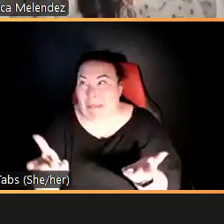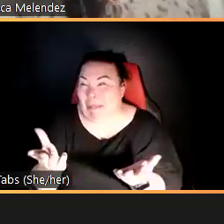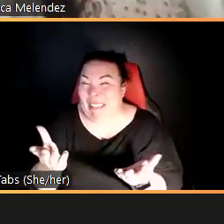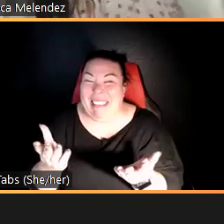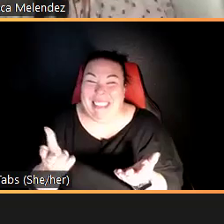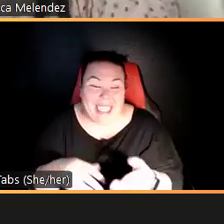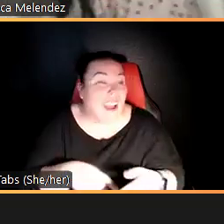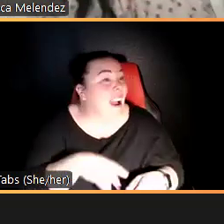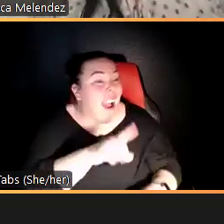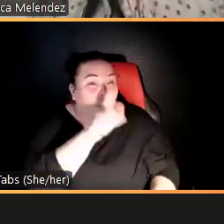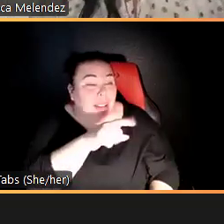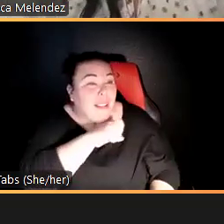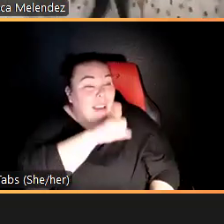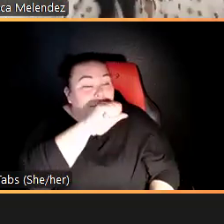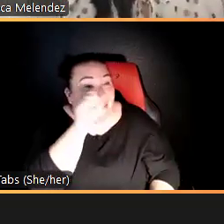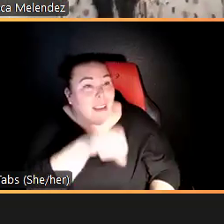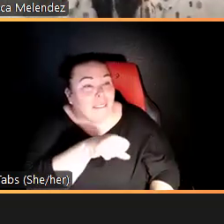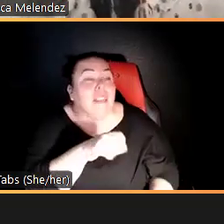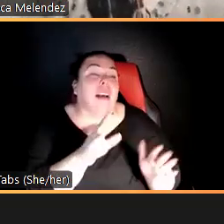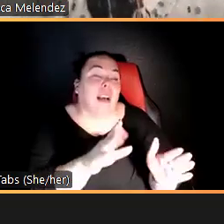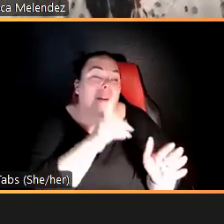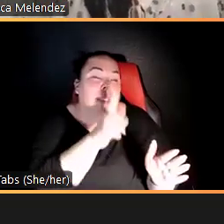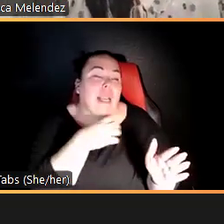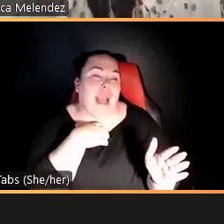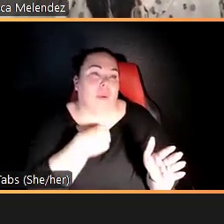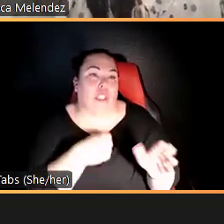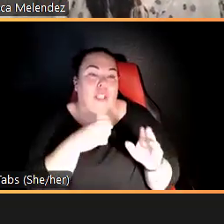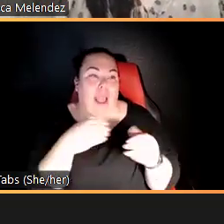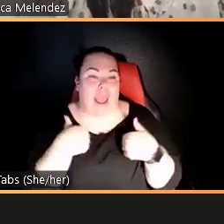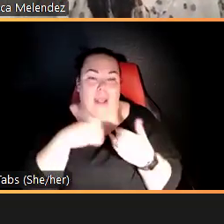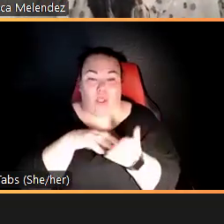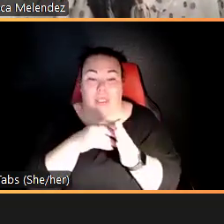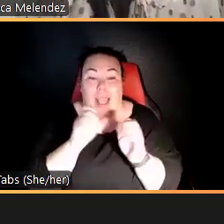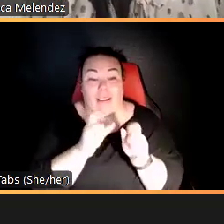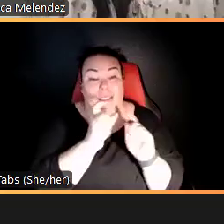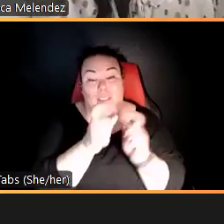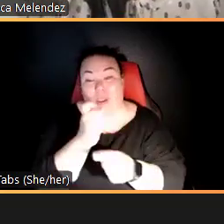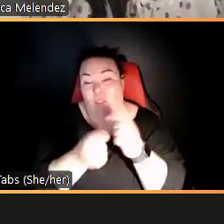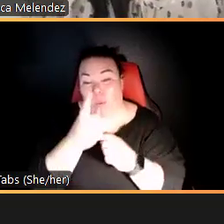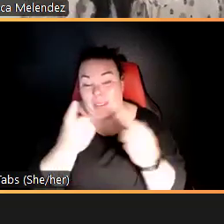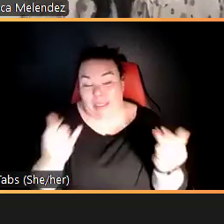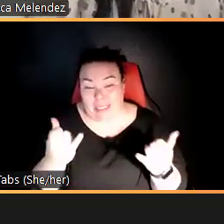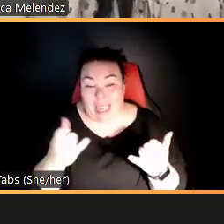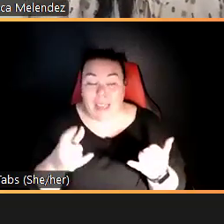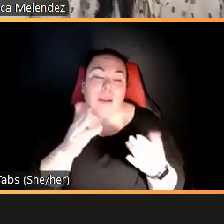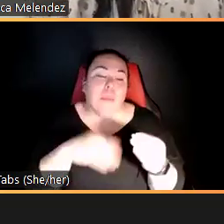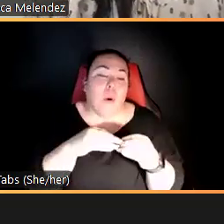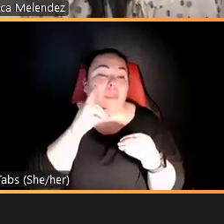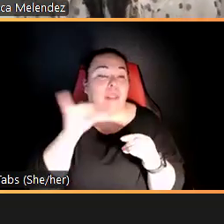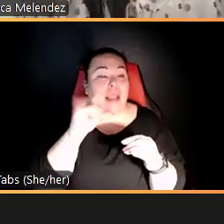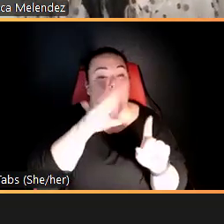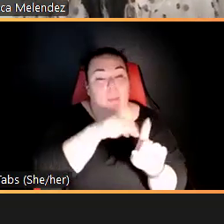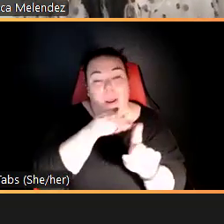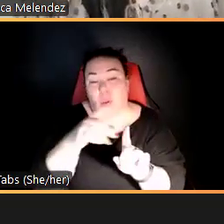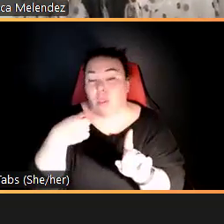And I love, you know what? I wish I had cookies to give to everyone on this webinar today as a sweet reminder that we don't have to do this